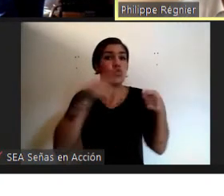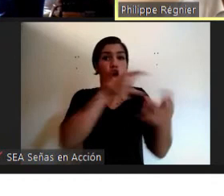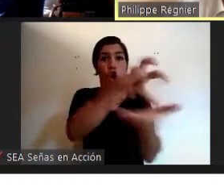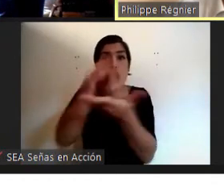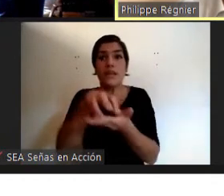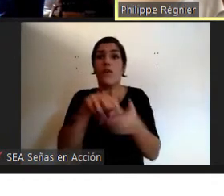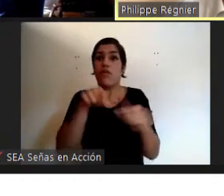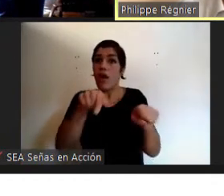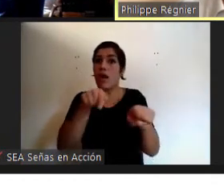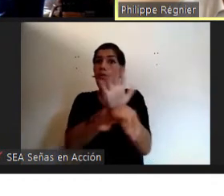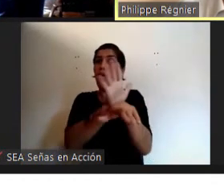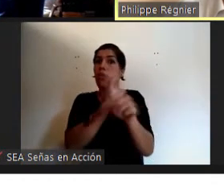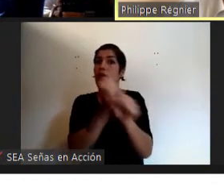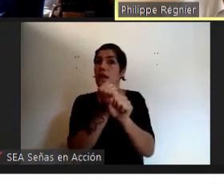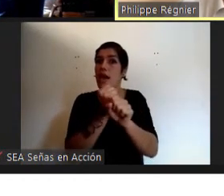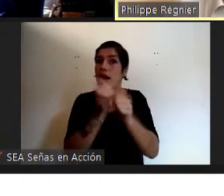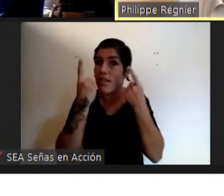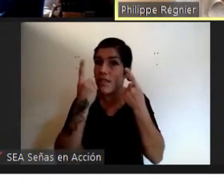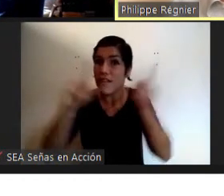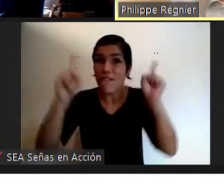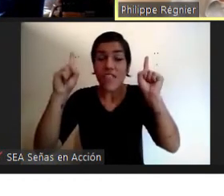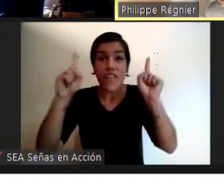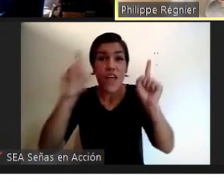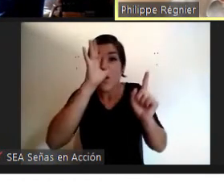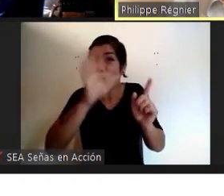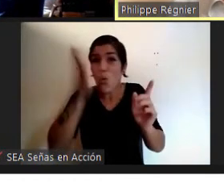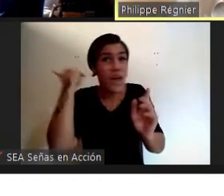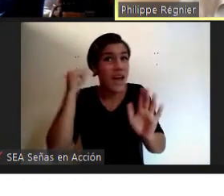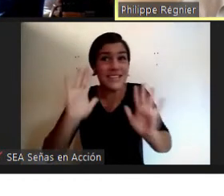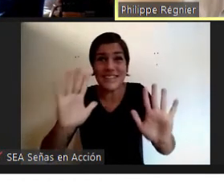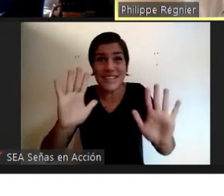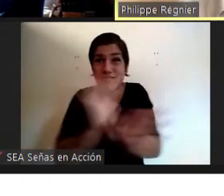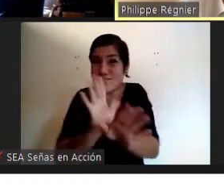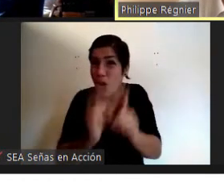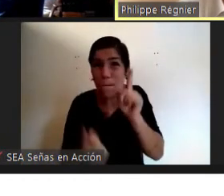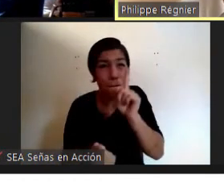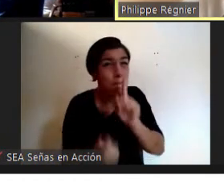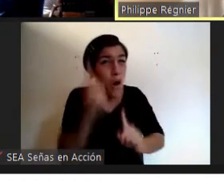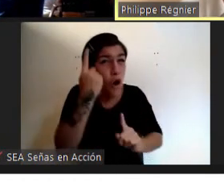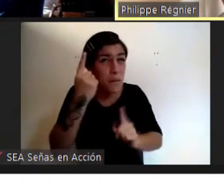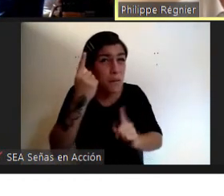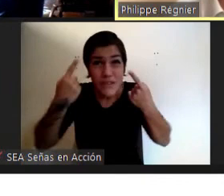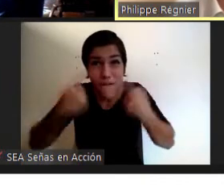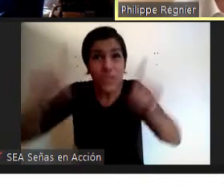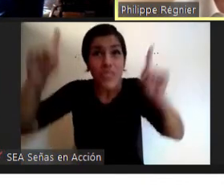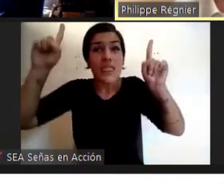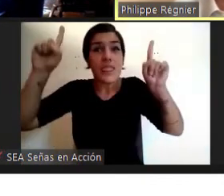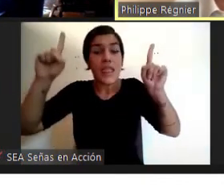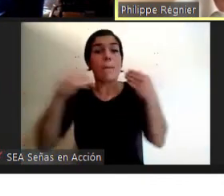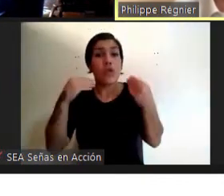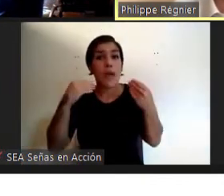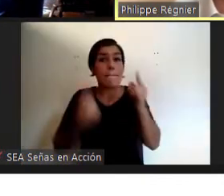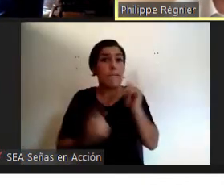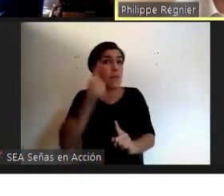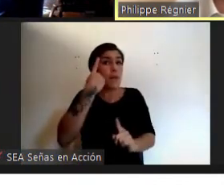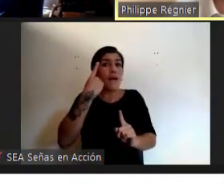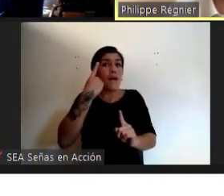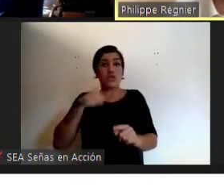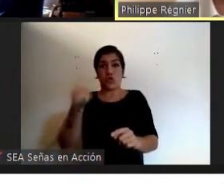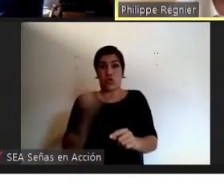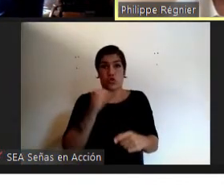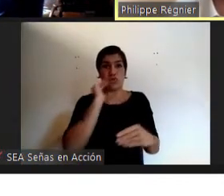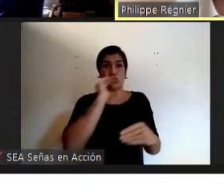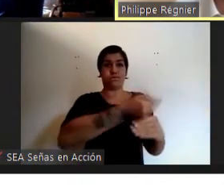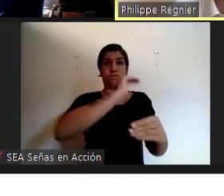keep working to continue forward with their mission without opening up their doors to people.